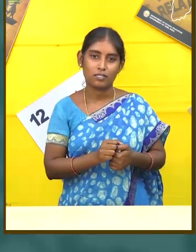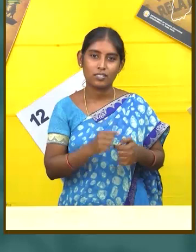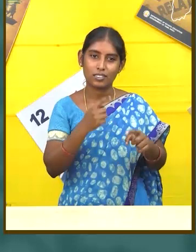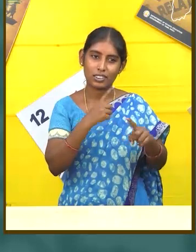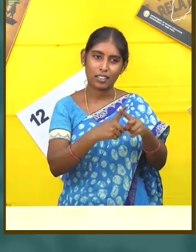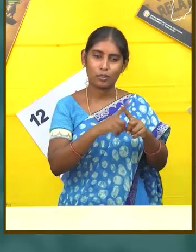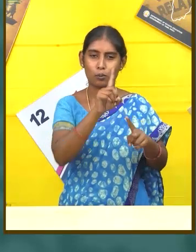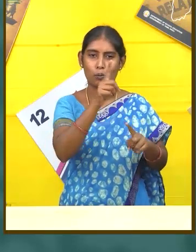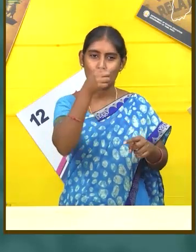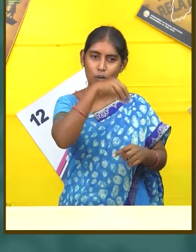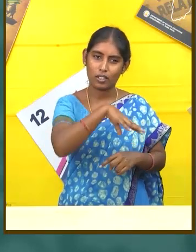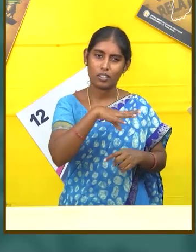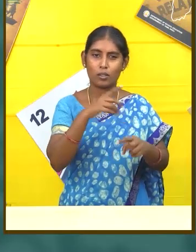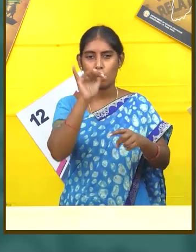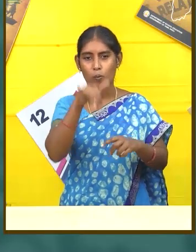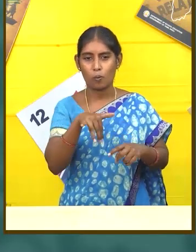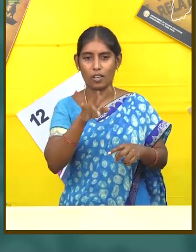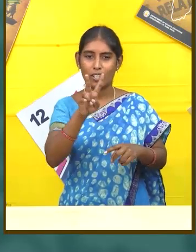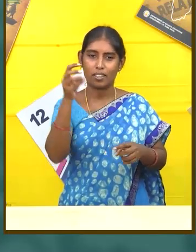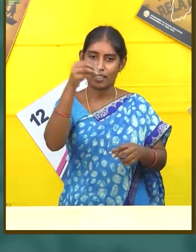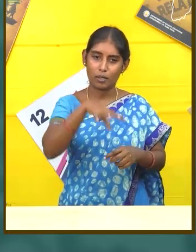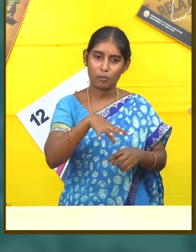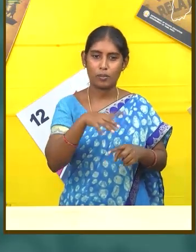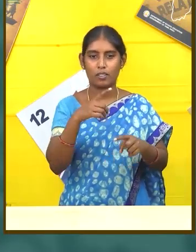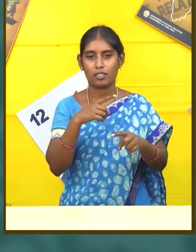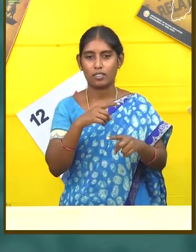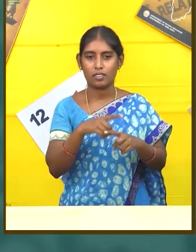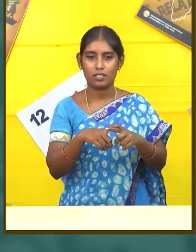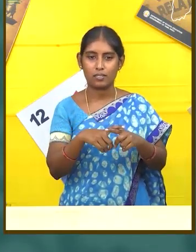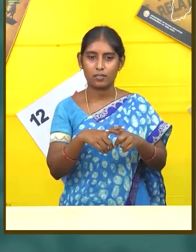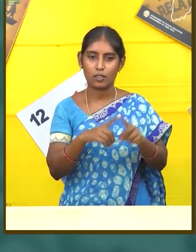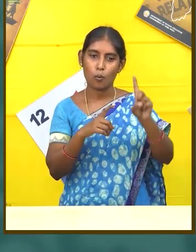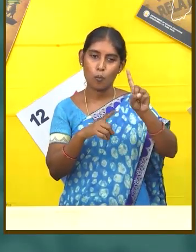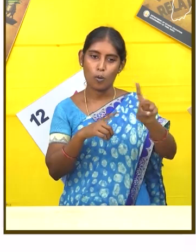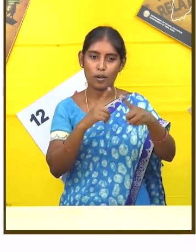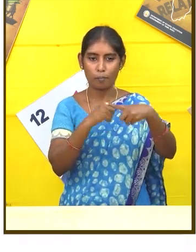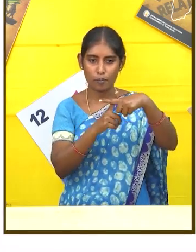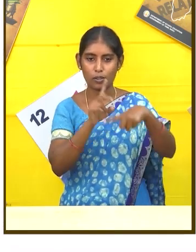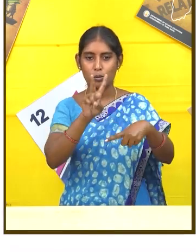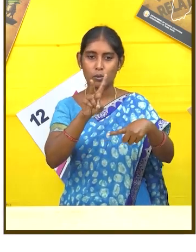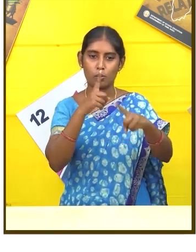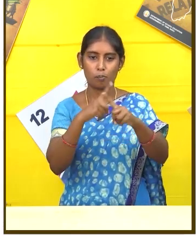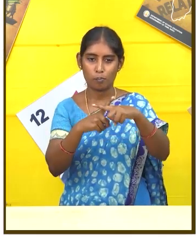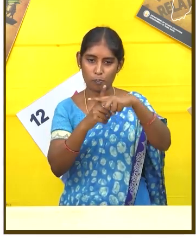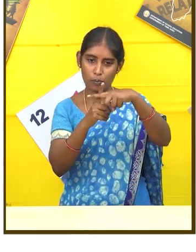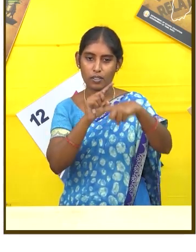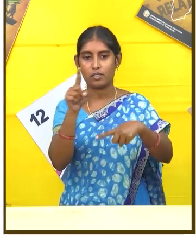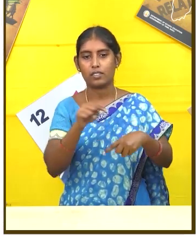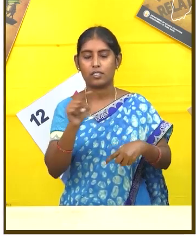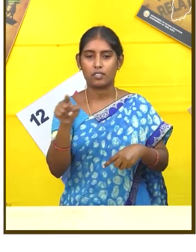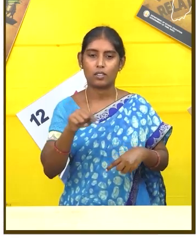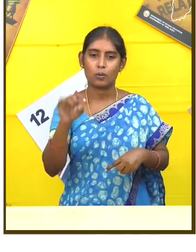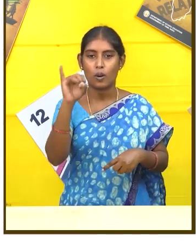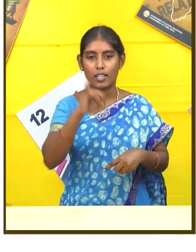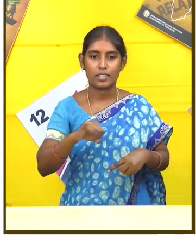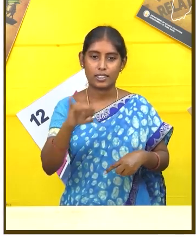we can easily substitute the 1 and 2 in the place of x and y. What do you get now? 1 plus 2 plus z,